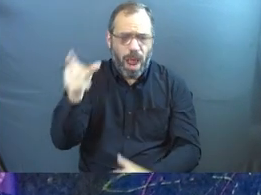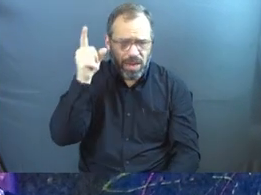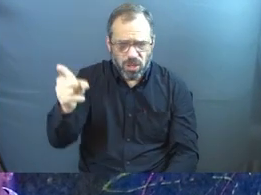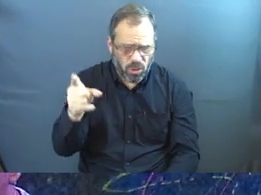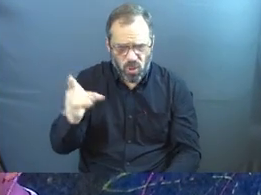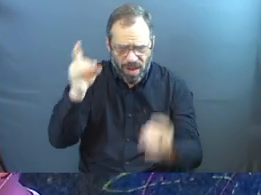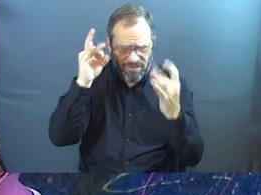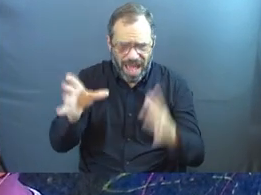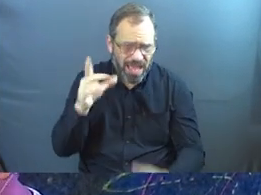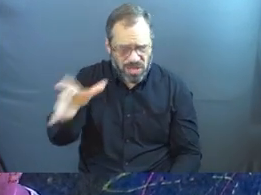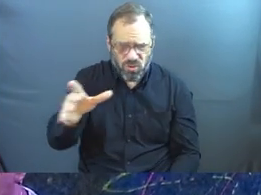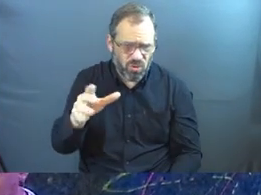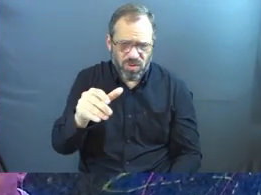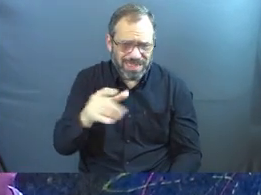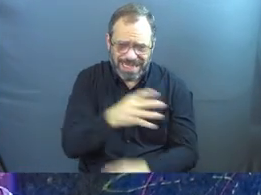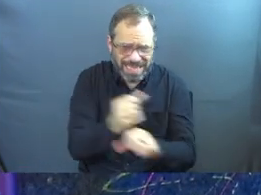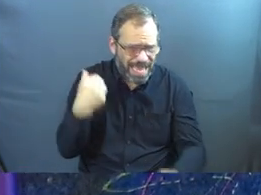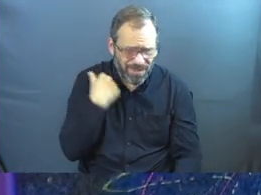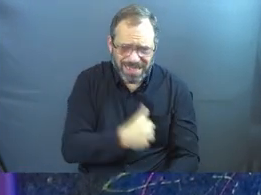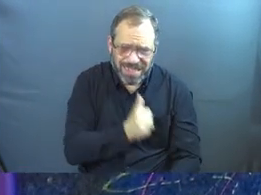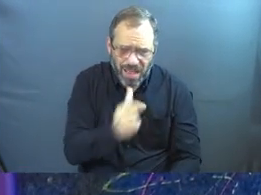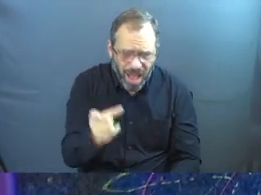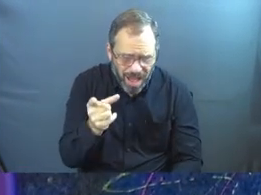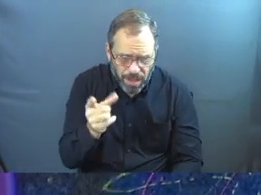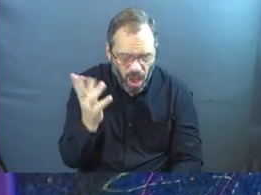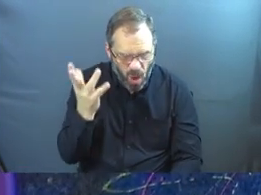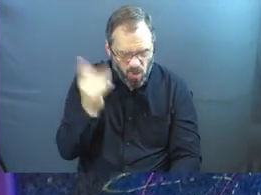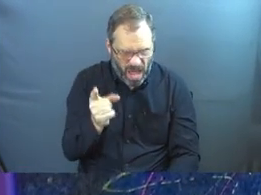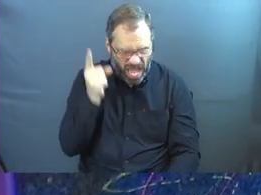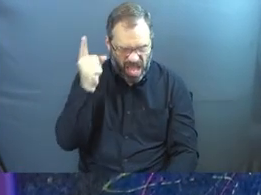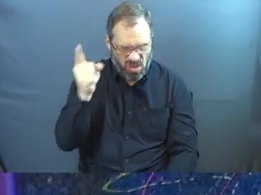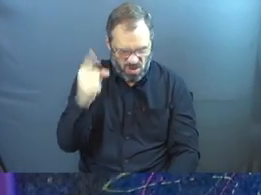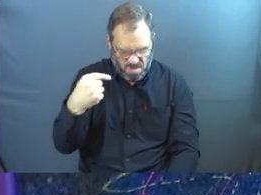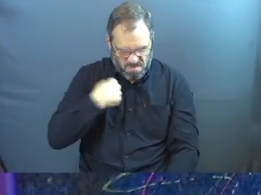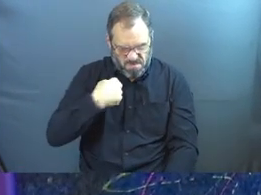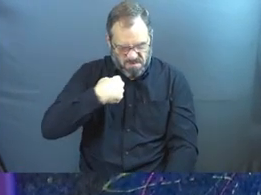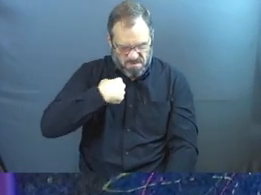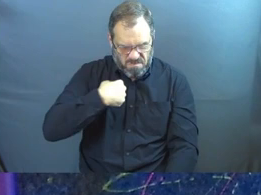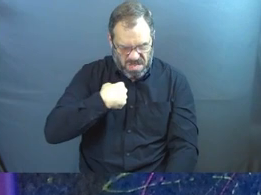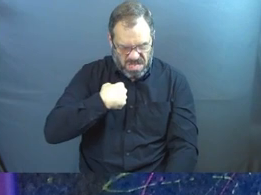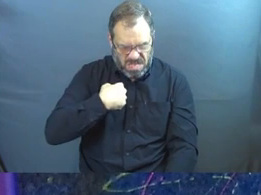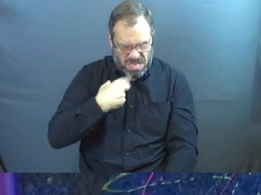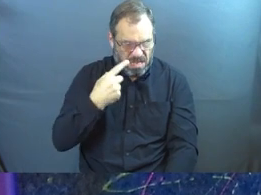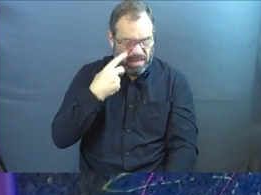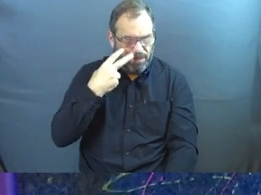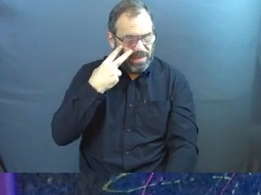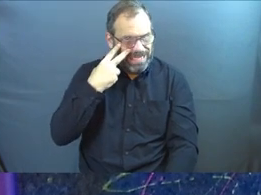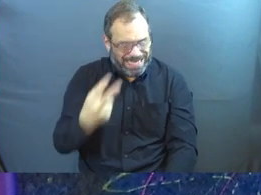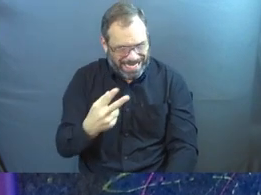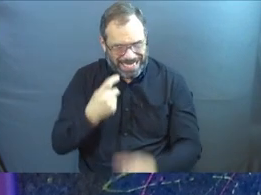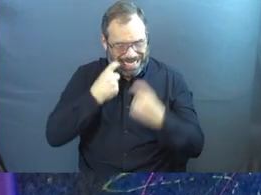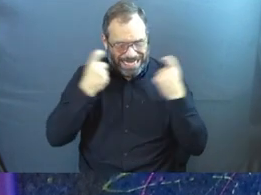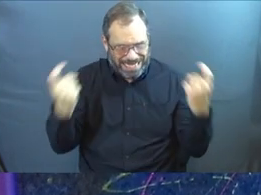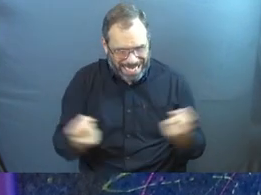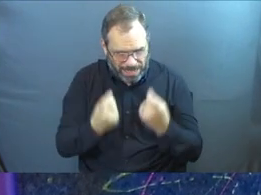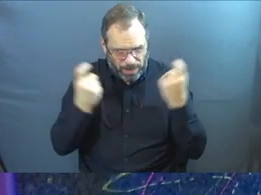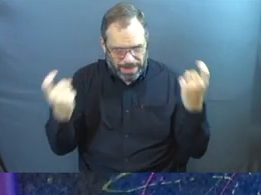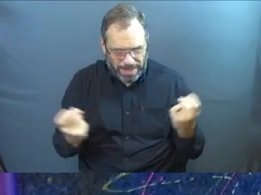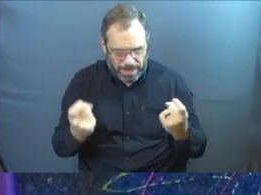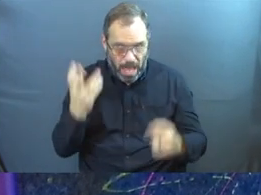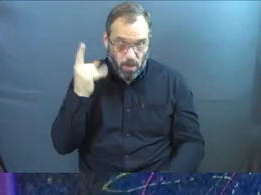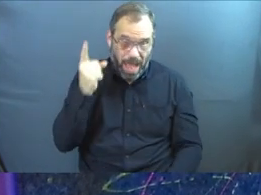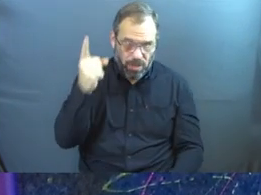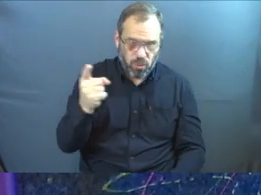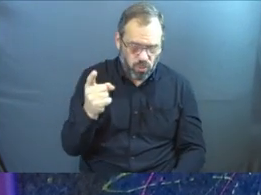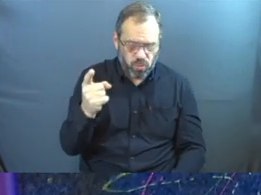you, violence, and you will not save us, God. Why do you make me to watch or see iniquity? And